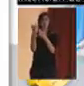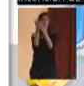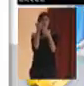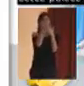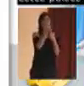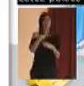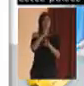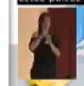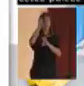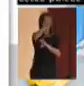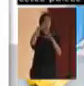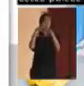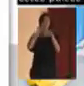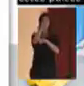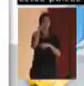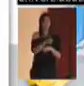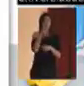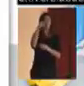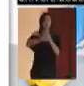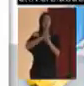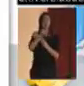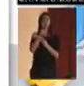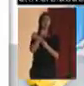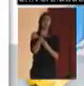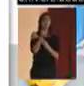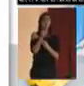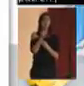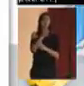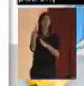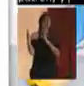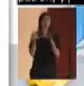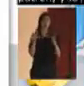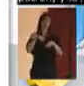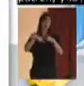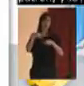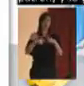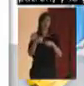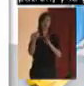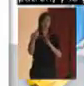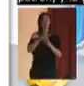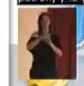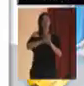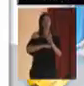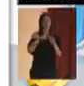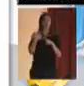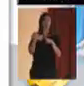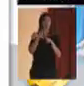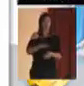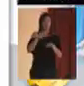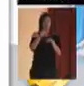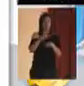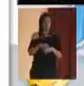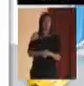centers in Latin America, in order to try in each of these centers and universities how you can introduce information and use the